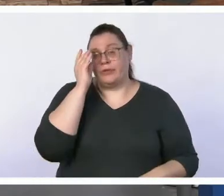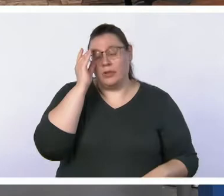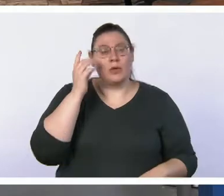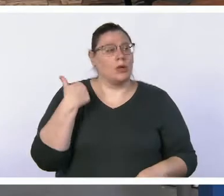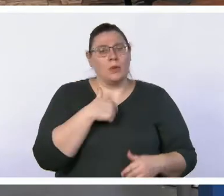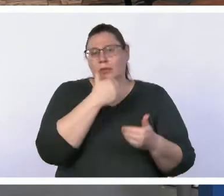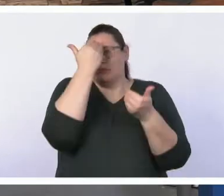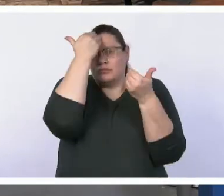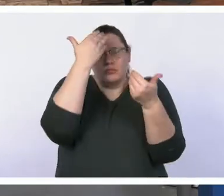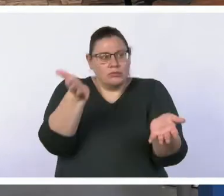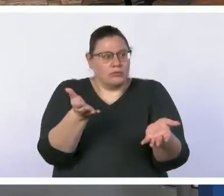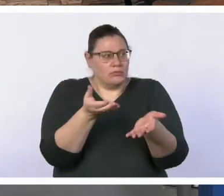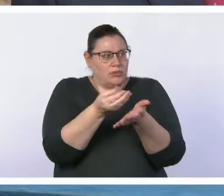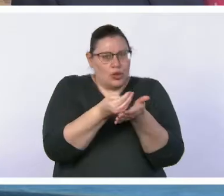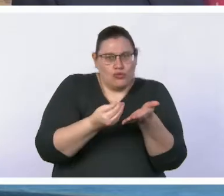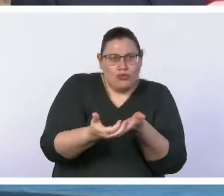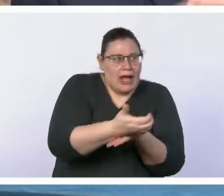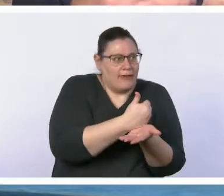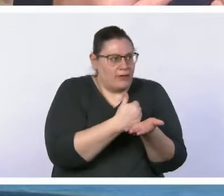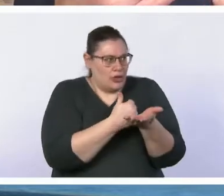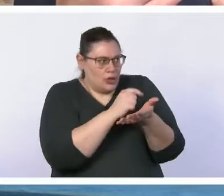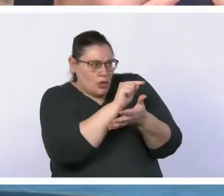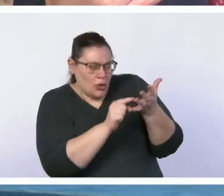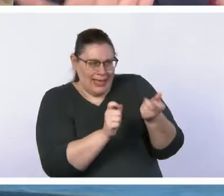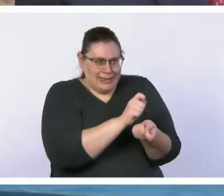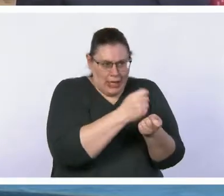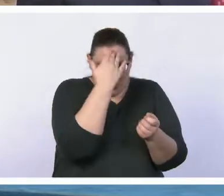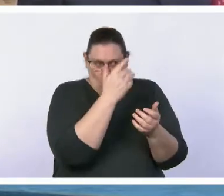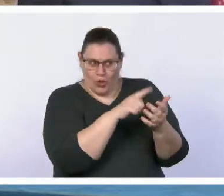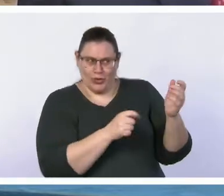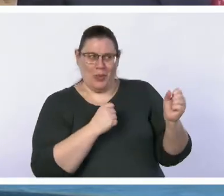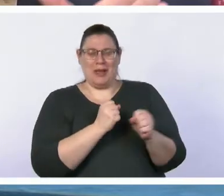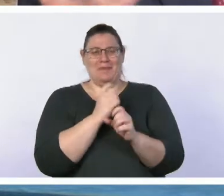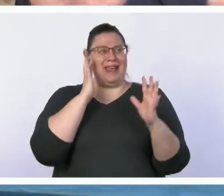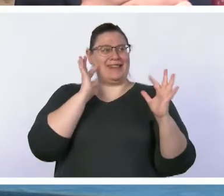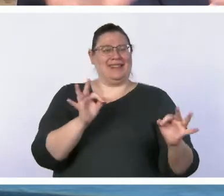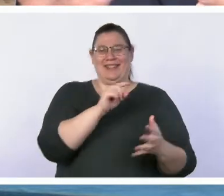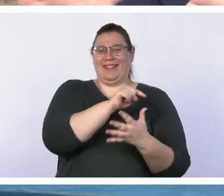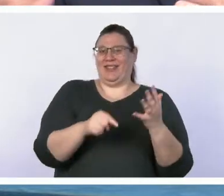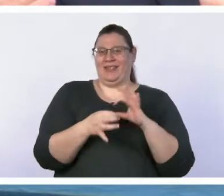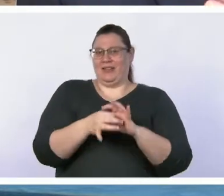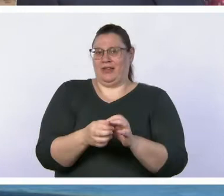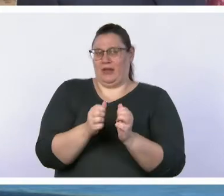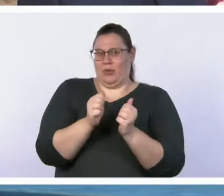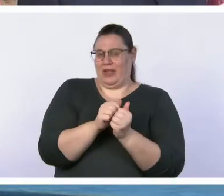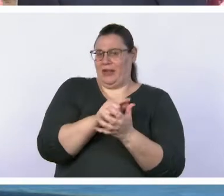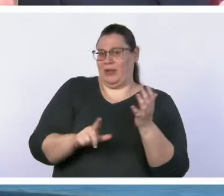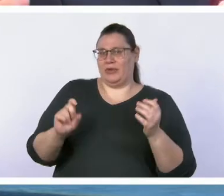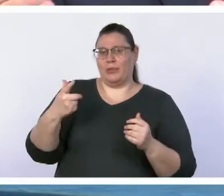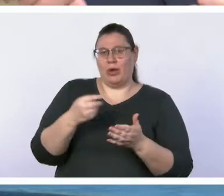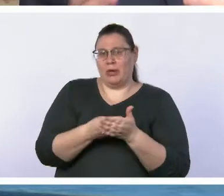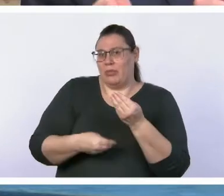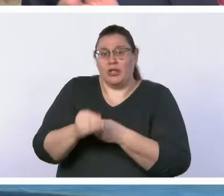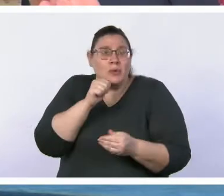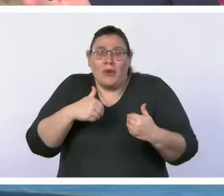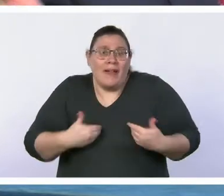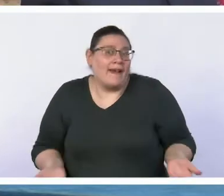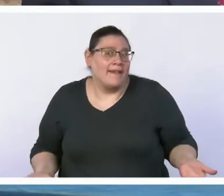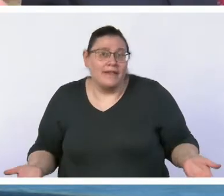the information about revenues that we need to have to make intelligent assessments about each of those departmental budgets.